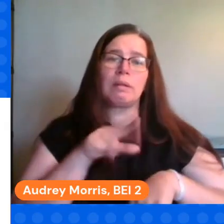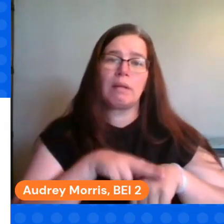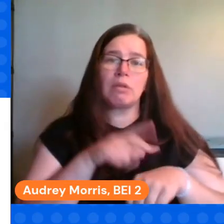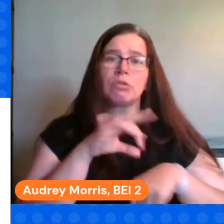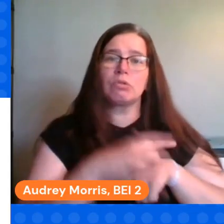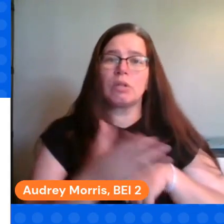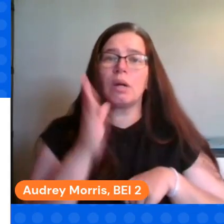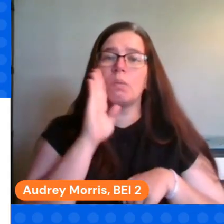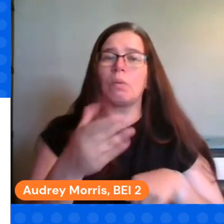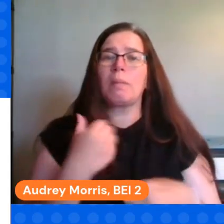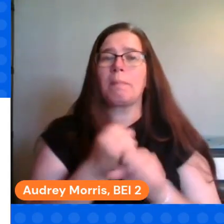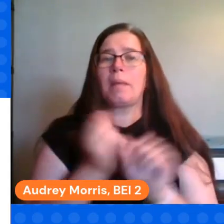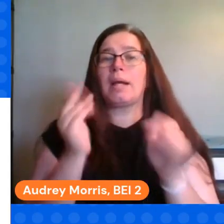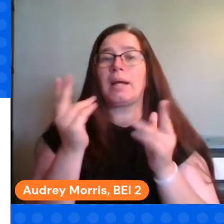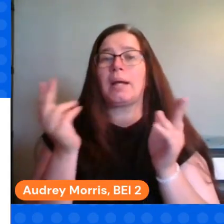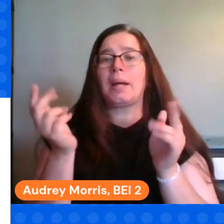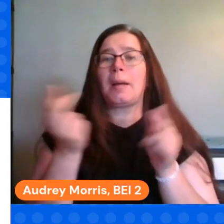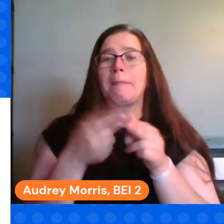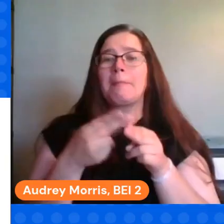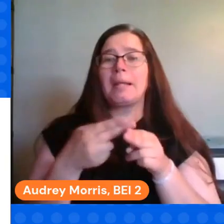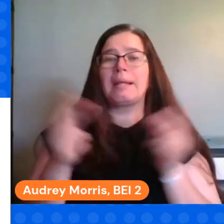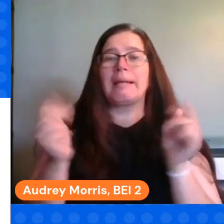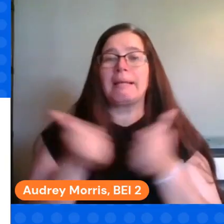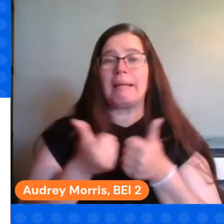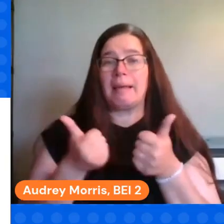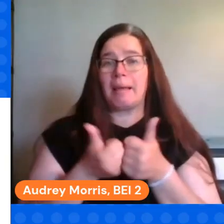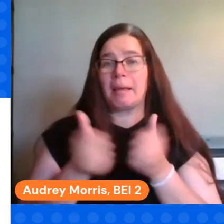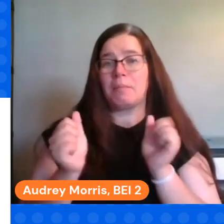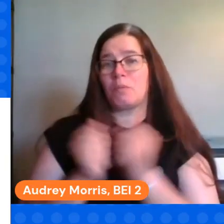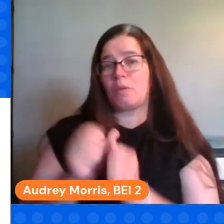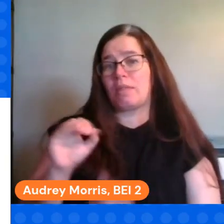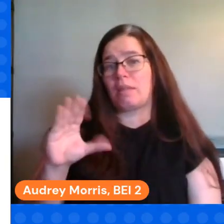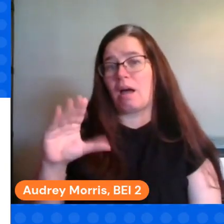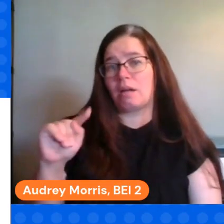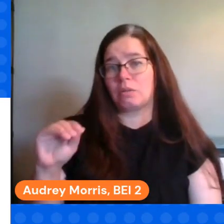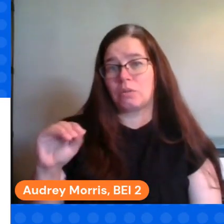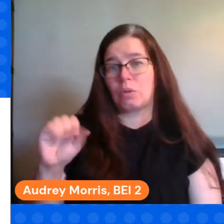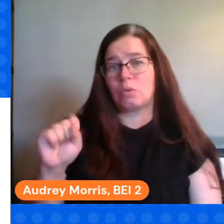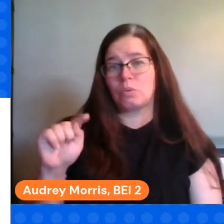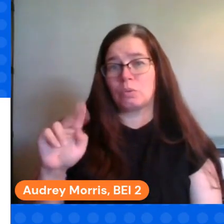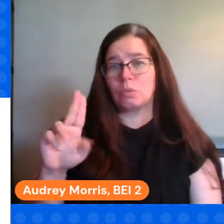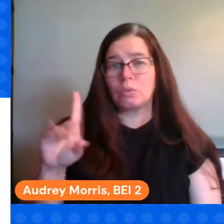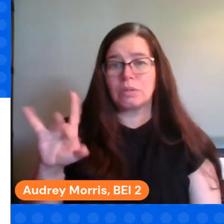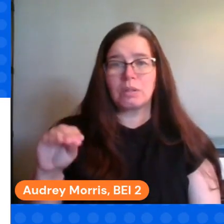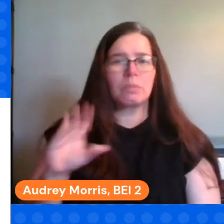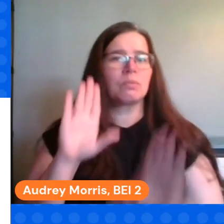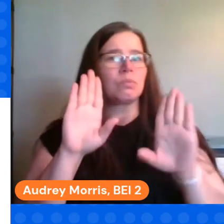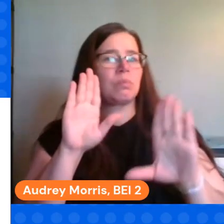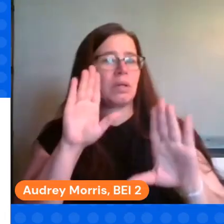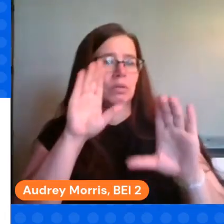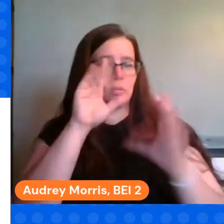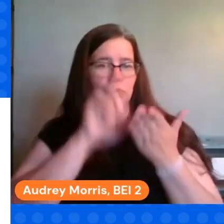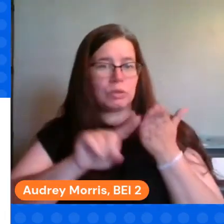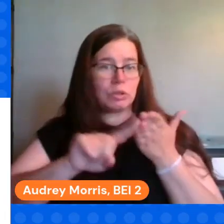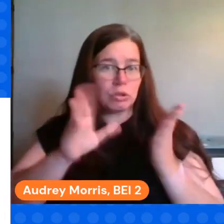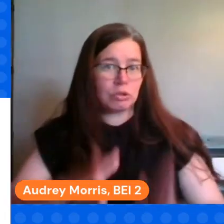mini game with OctoStudio, and it's inspired in this amazing researcher that is a shark,